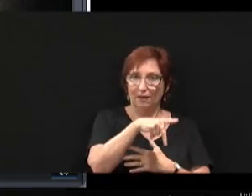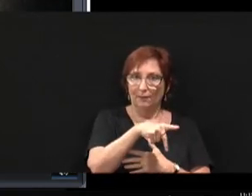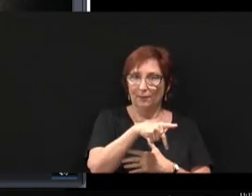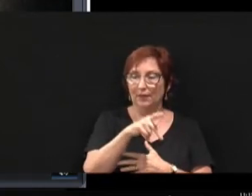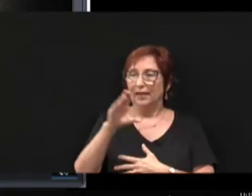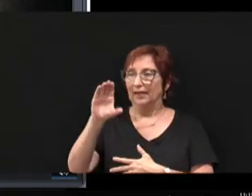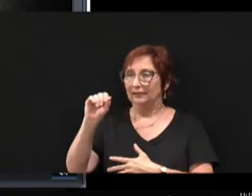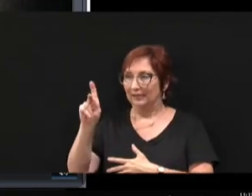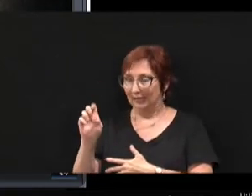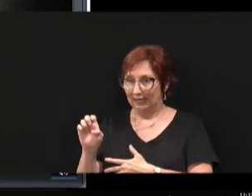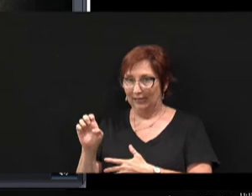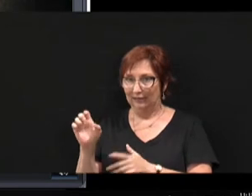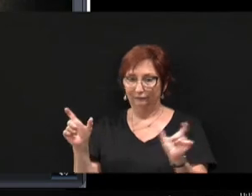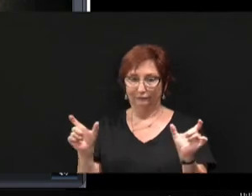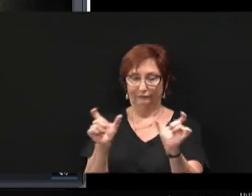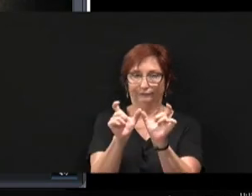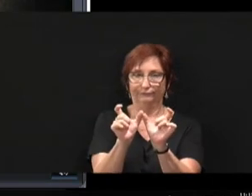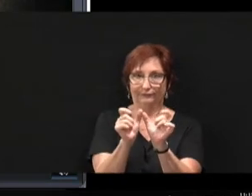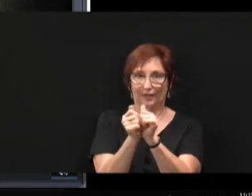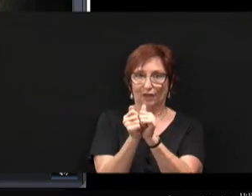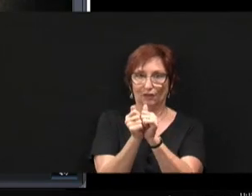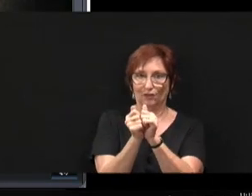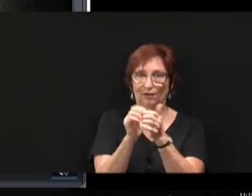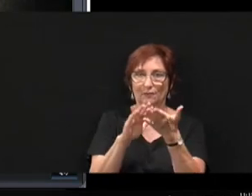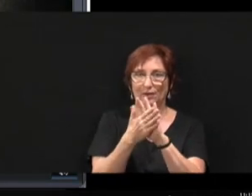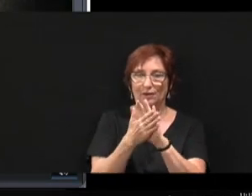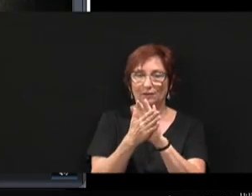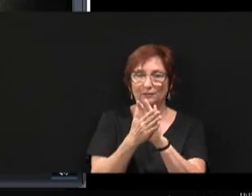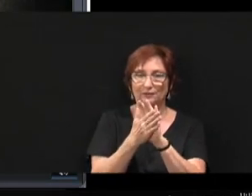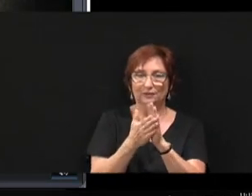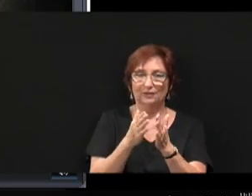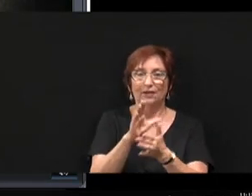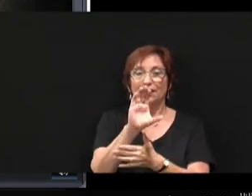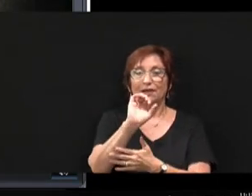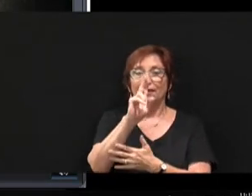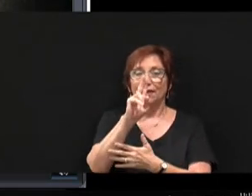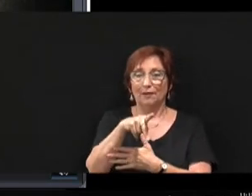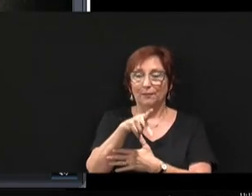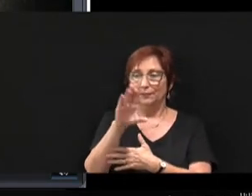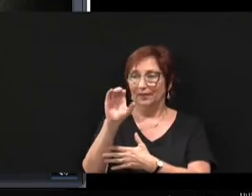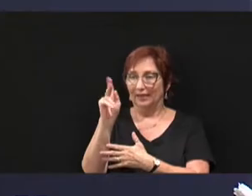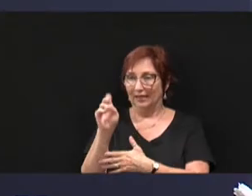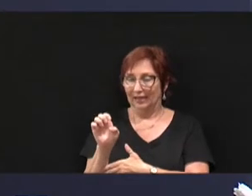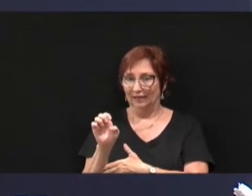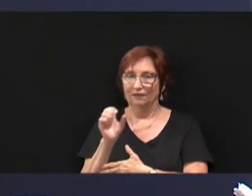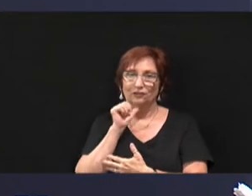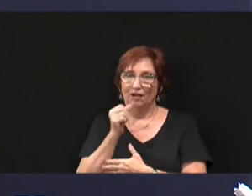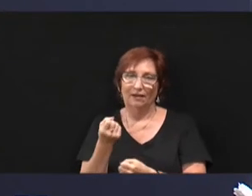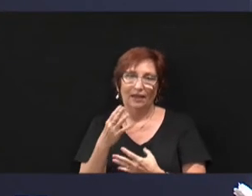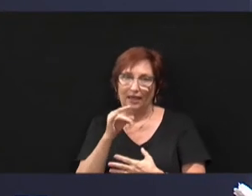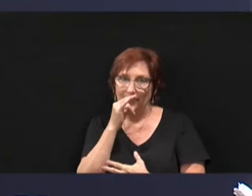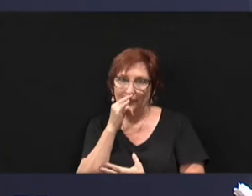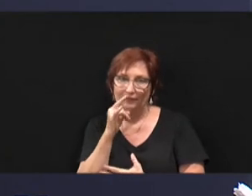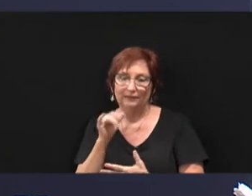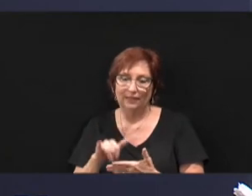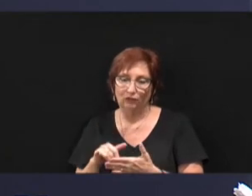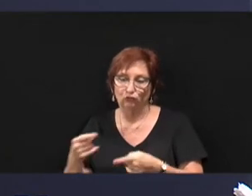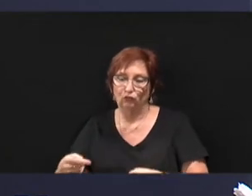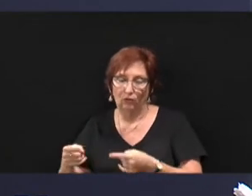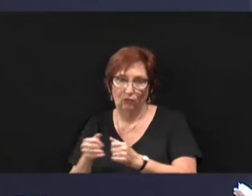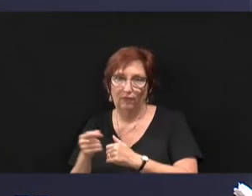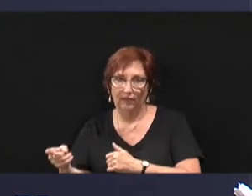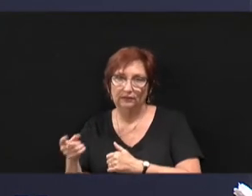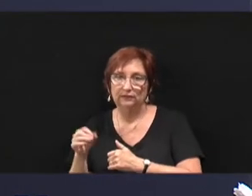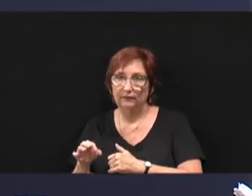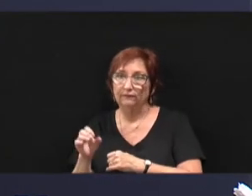together, and it's cupcake. You're not going to have very many kids that have difficulty with this, but if